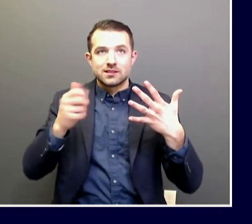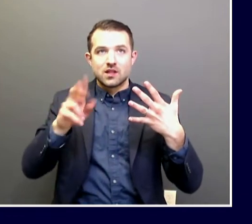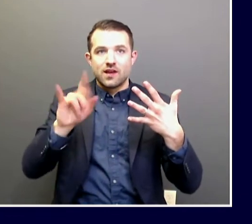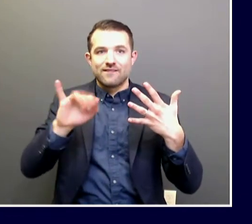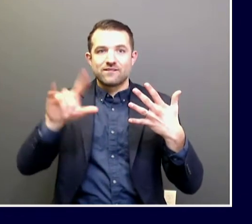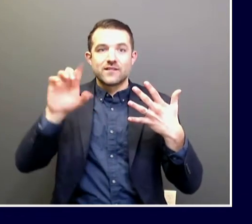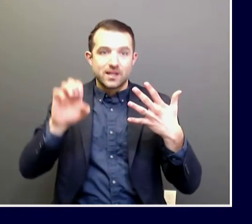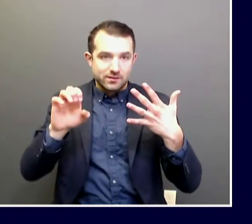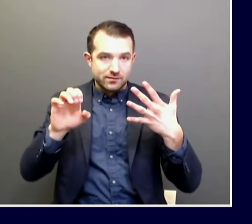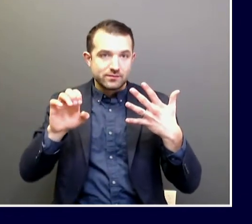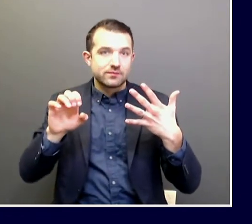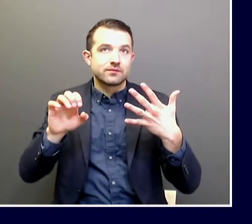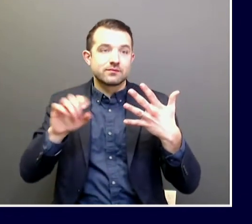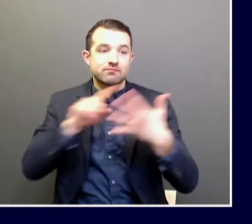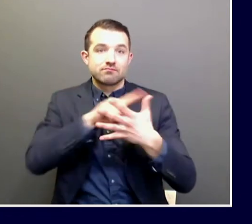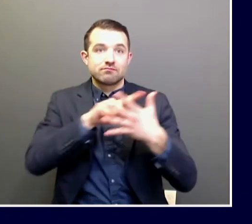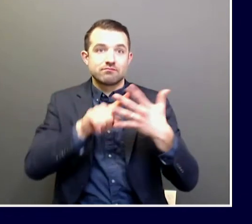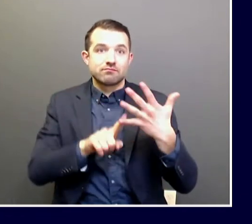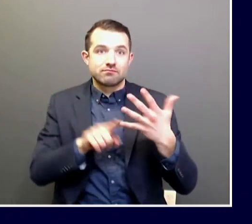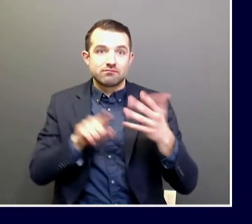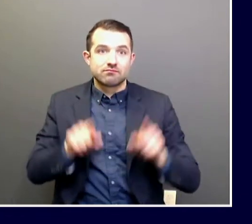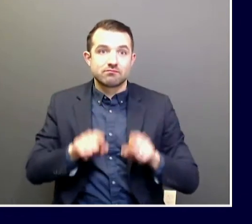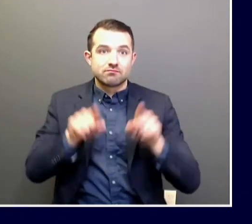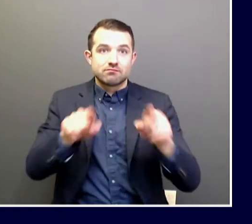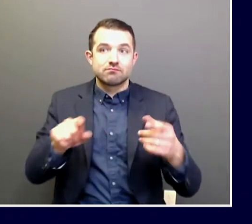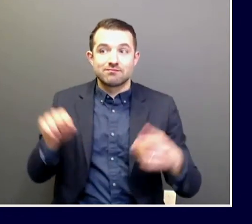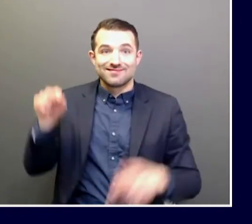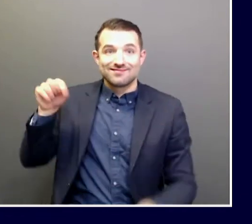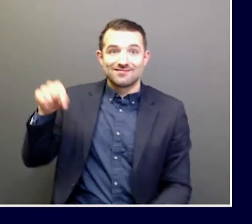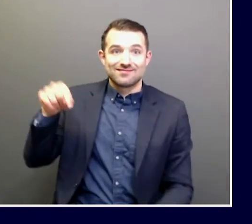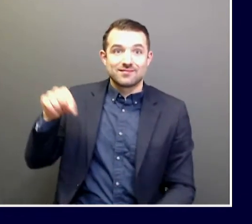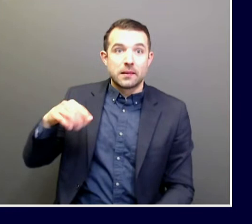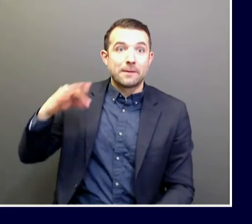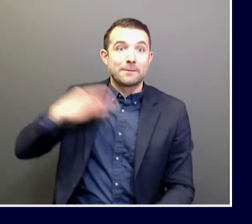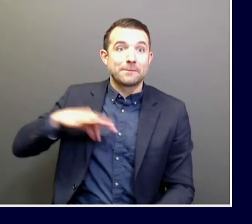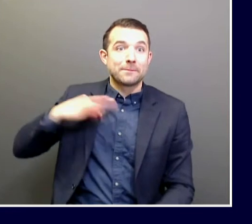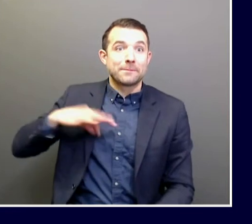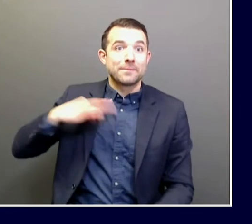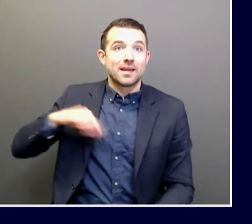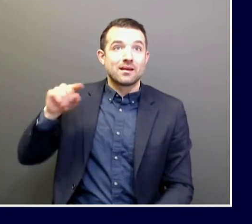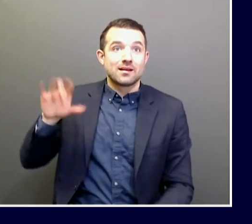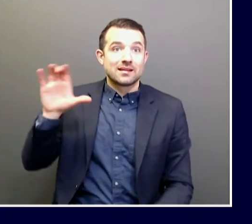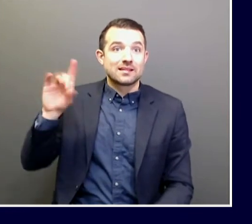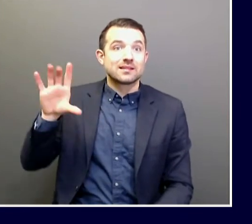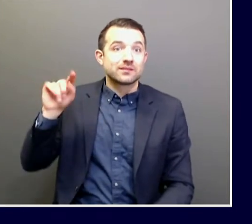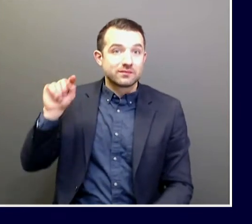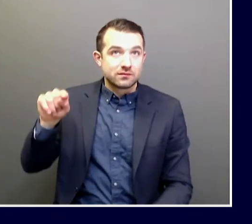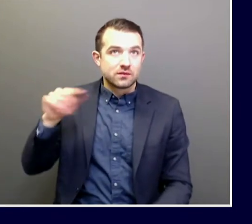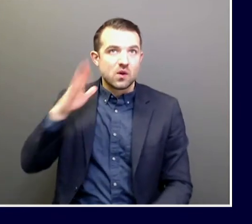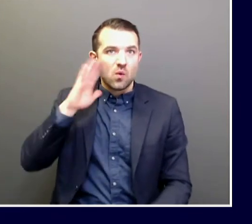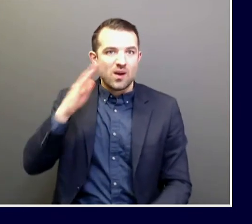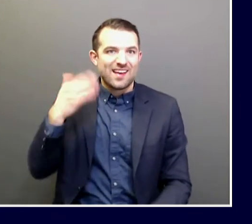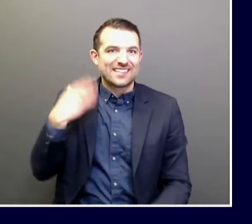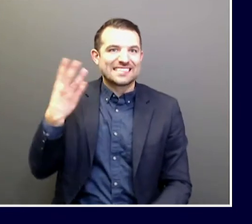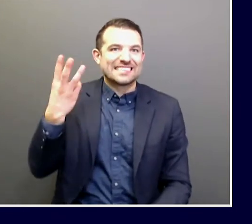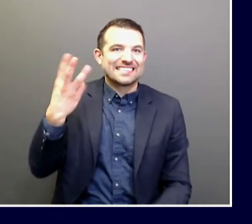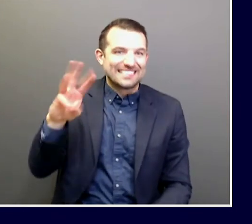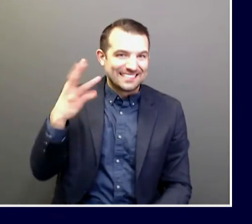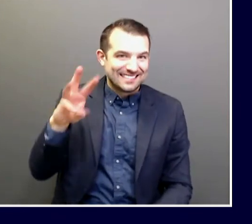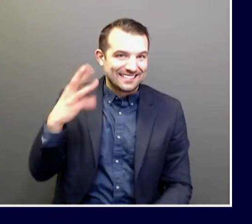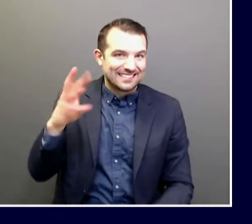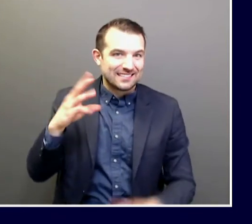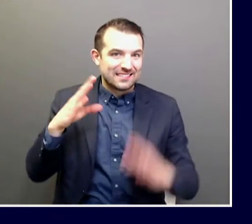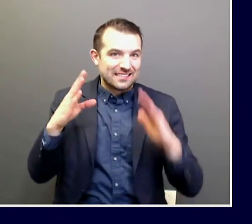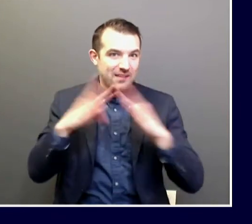up to and eventually 16 additional municipalities on top of the 7 that I just mentioned.